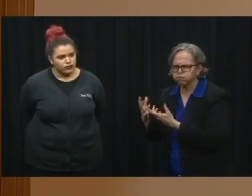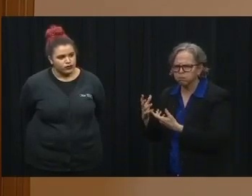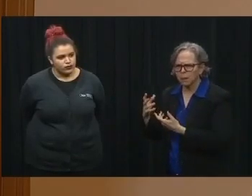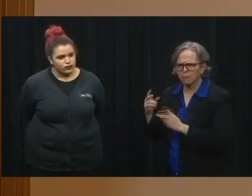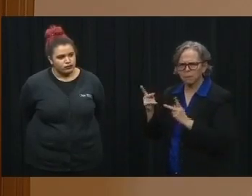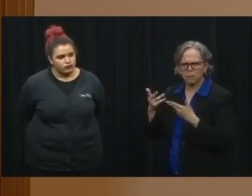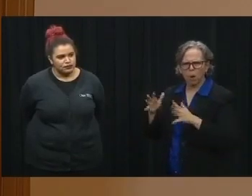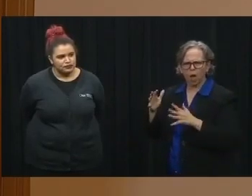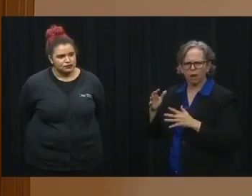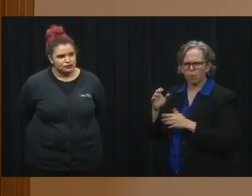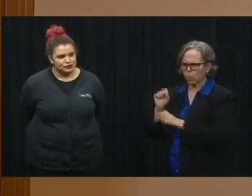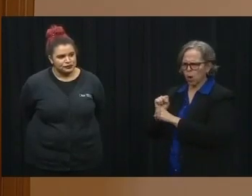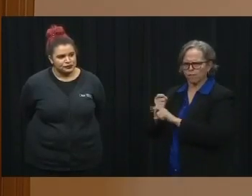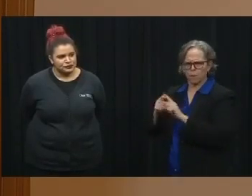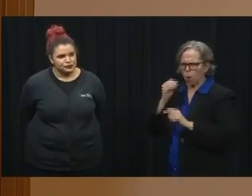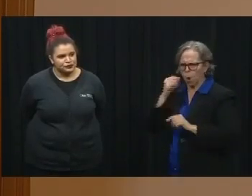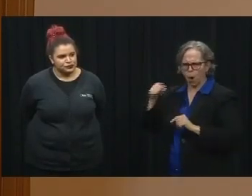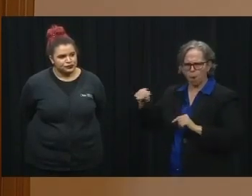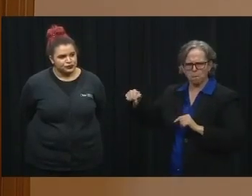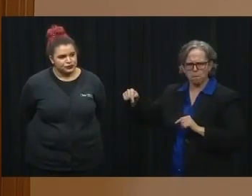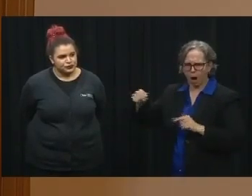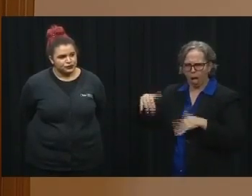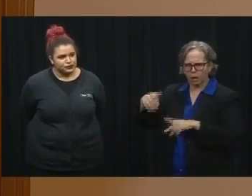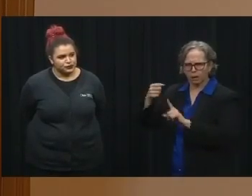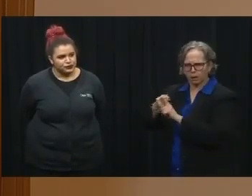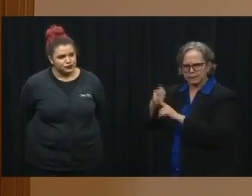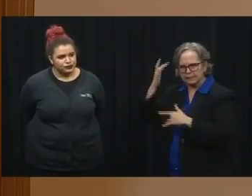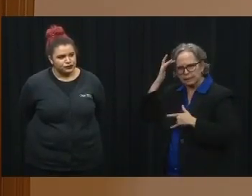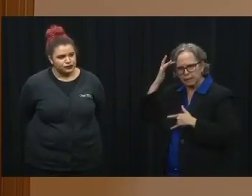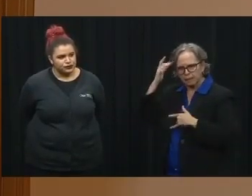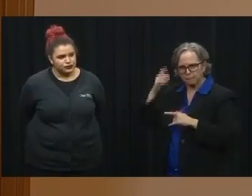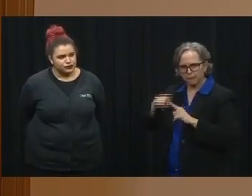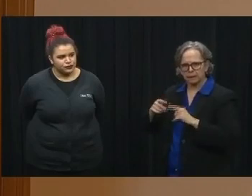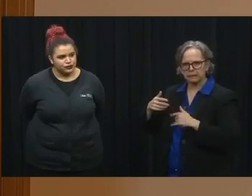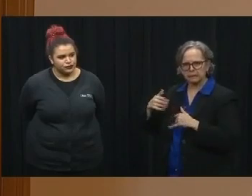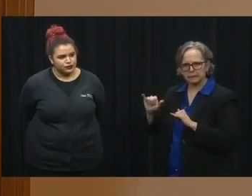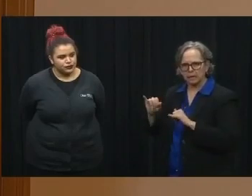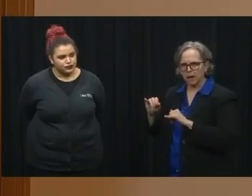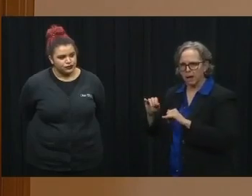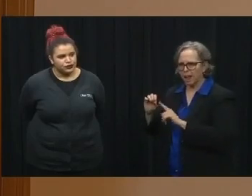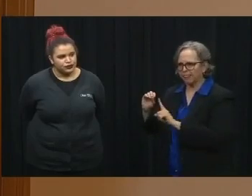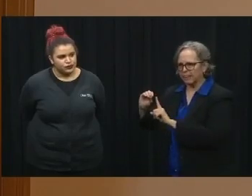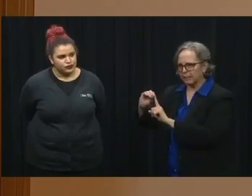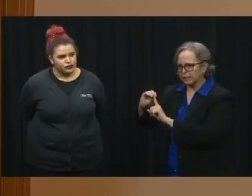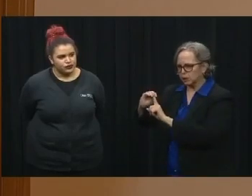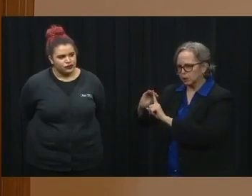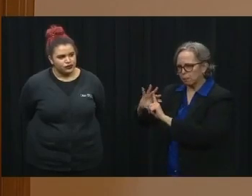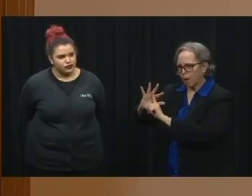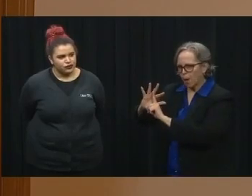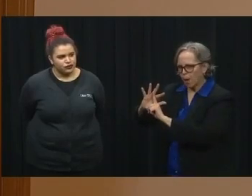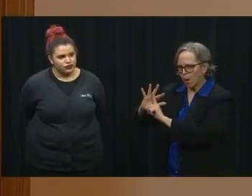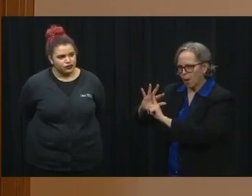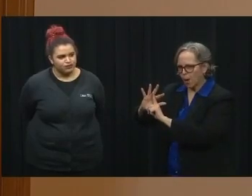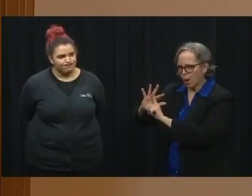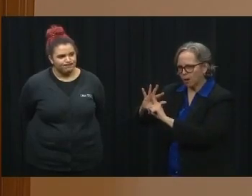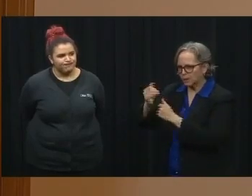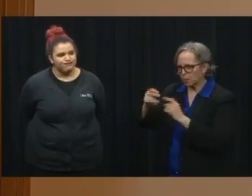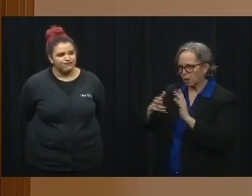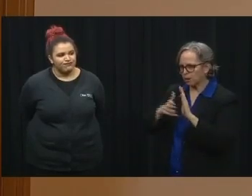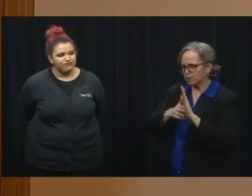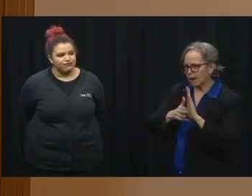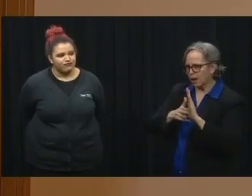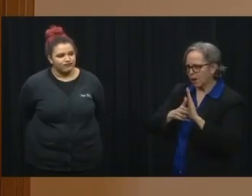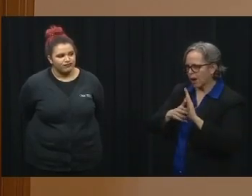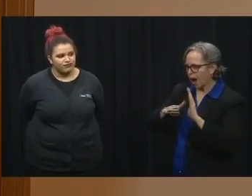so they're not sick right now with it, but they were exposed to someone who was diagnosed, so they're self-quarantining for